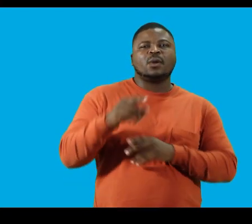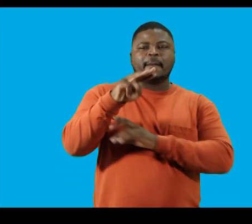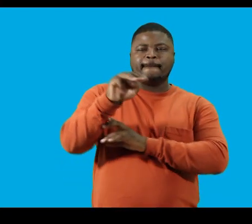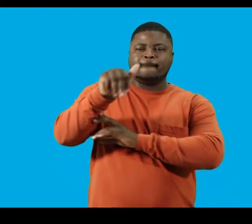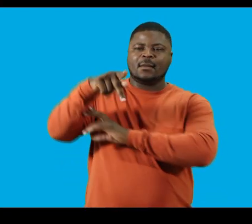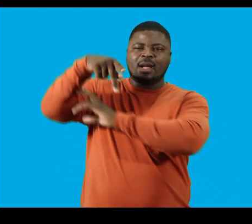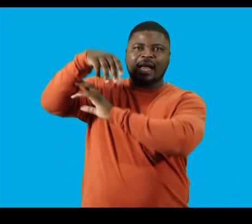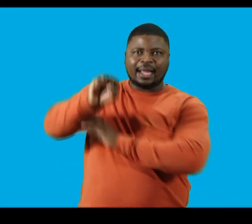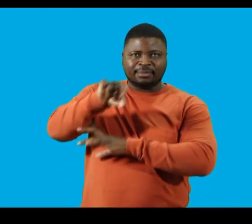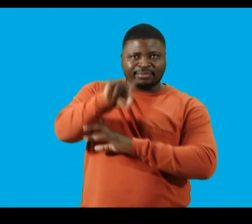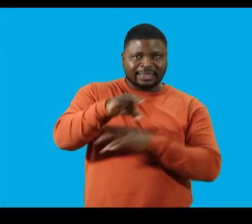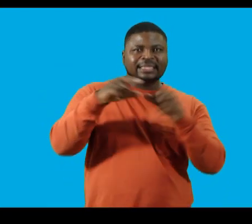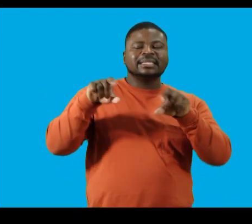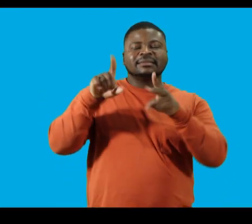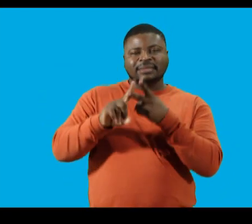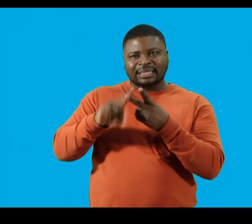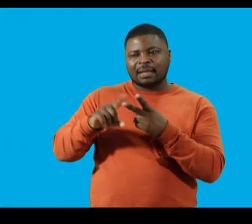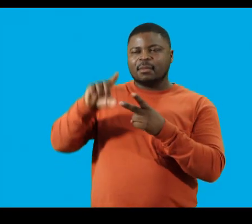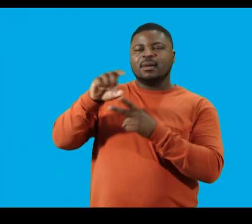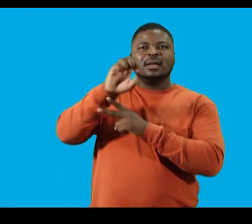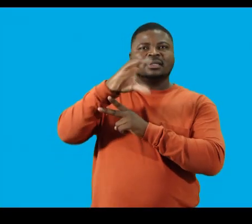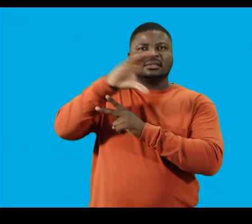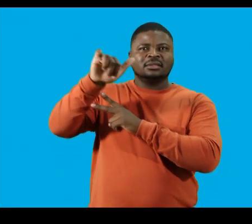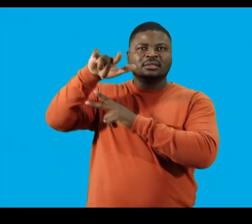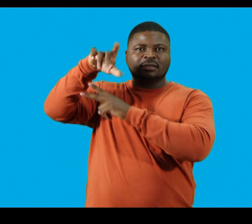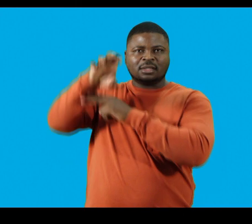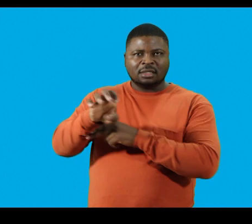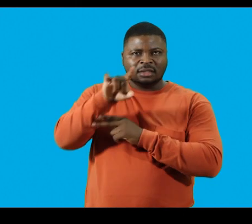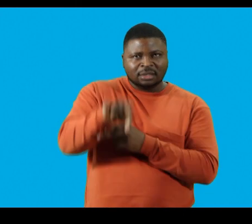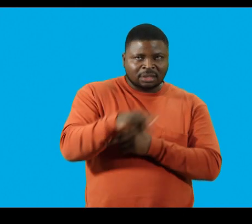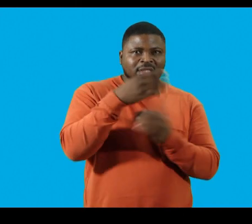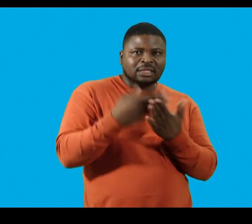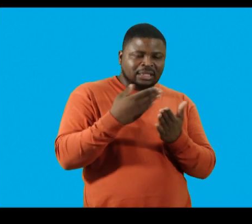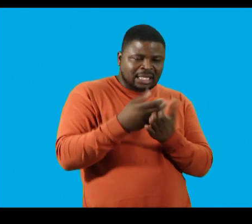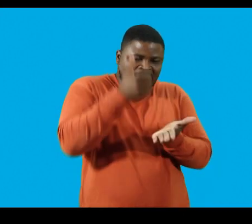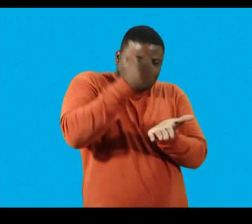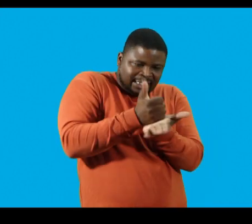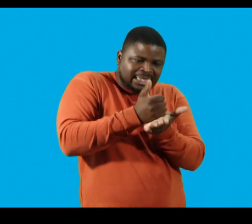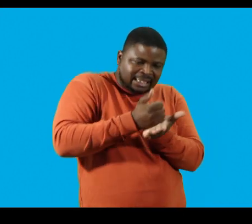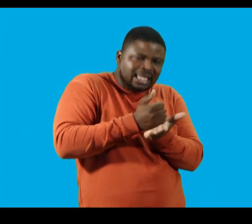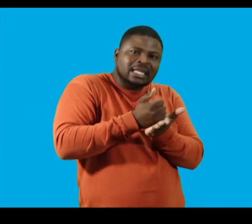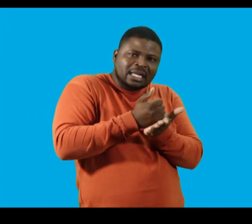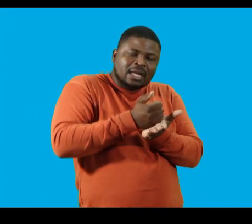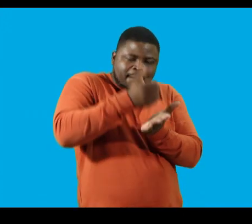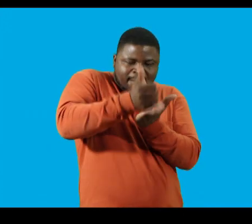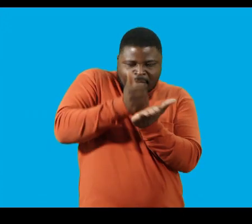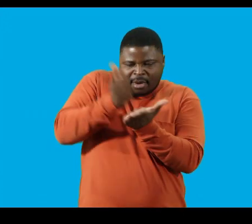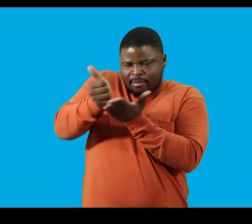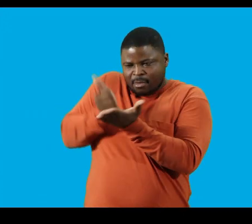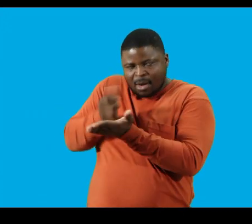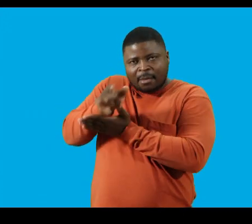For maps and scale, you will work with maps showing seating plans of a